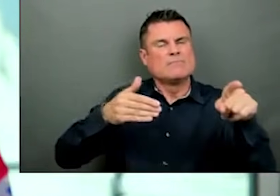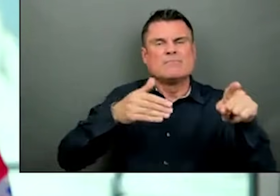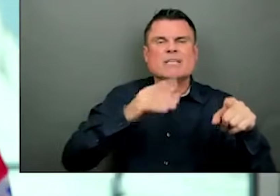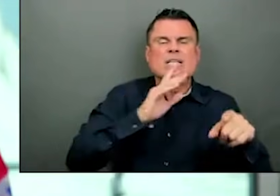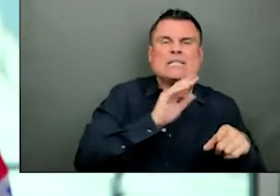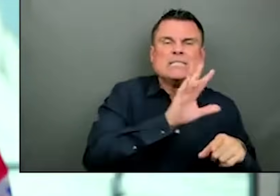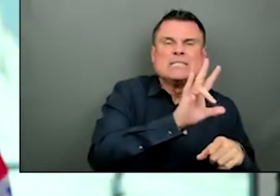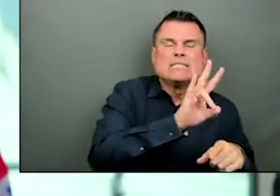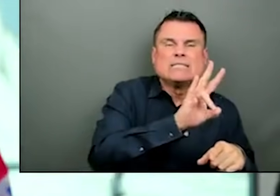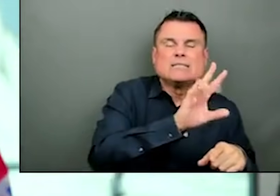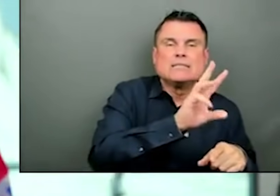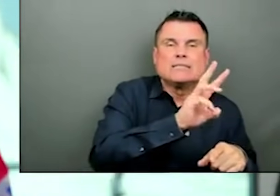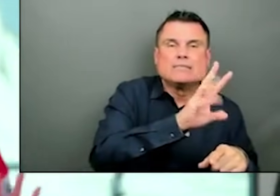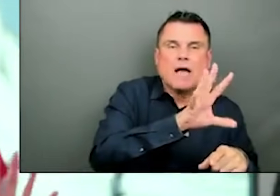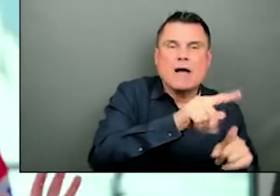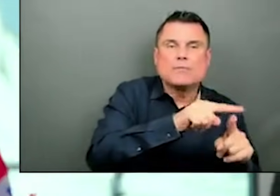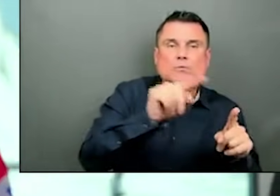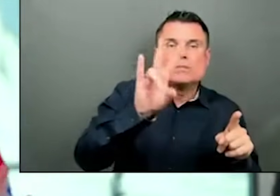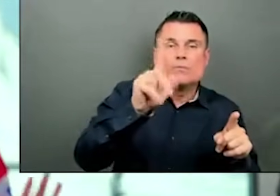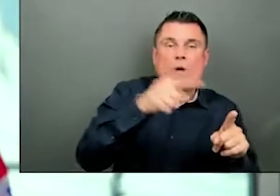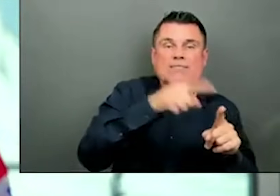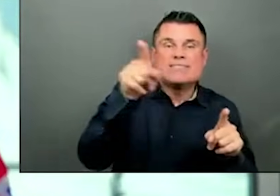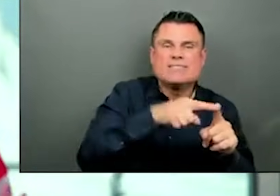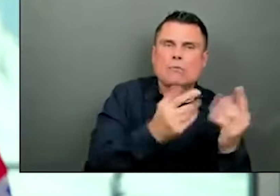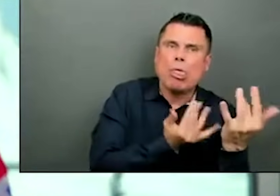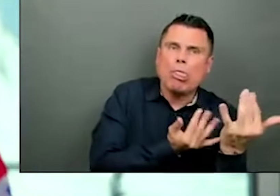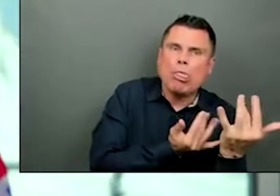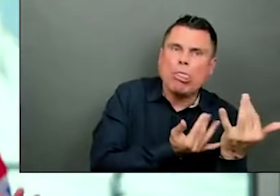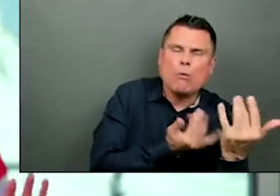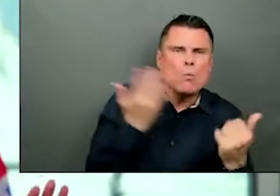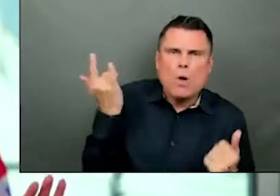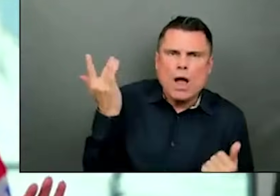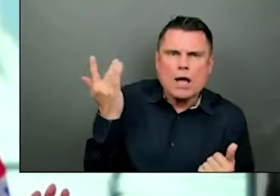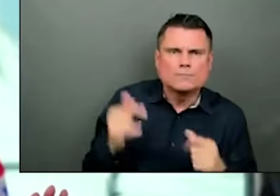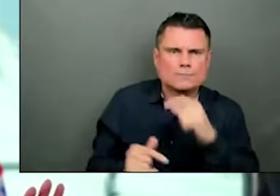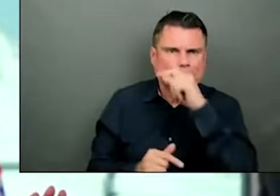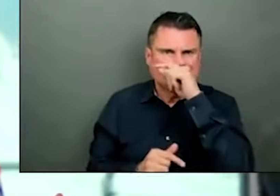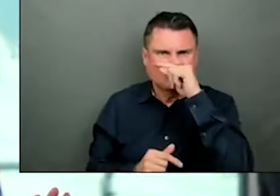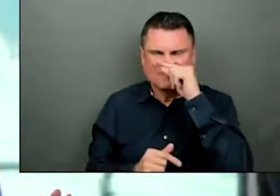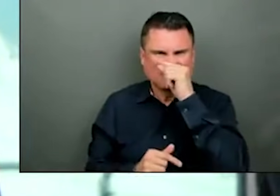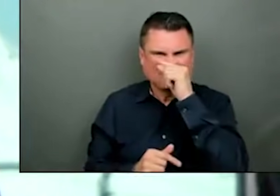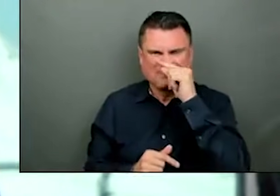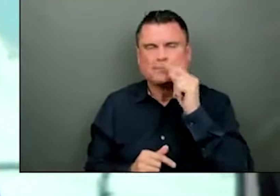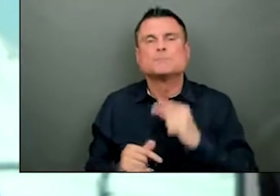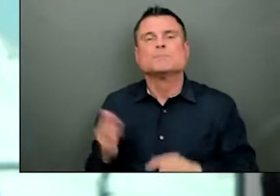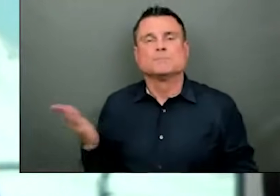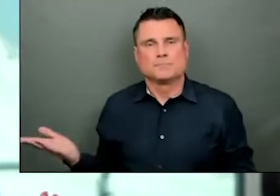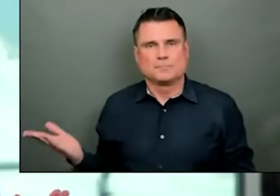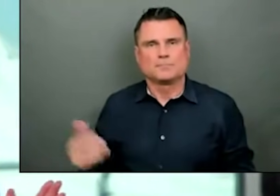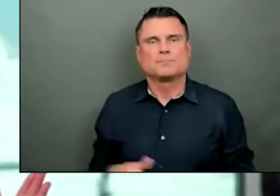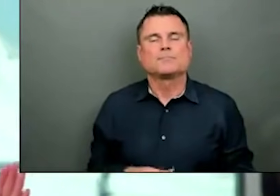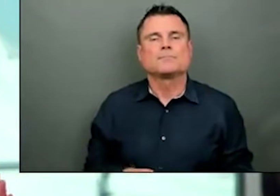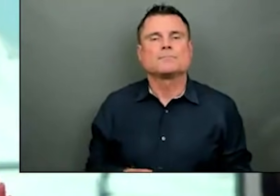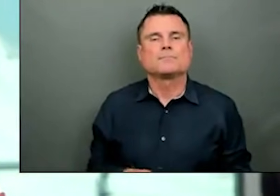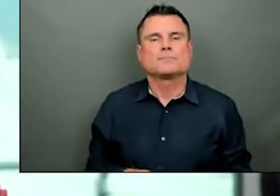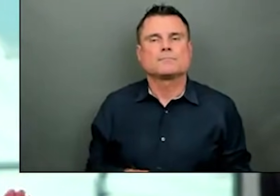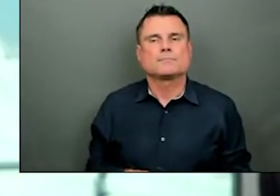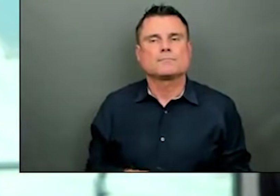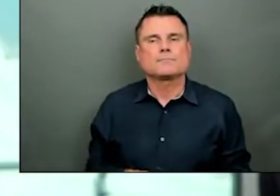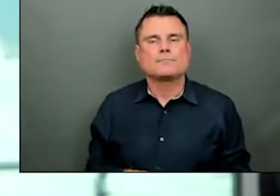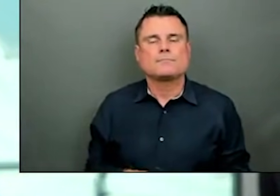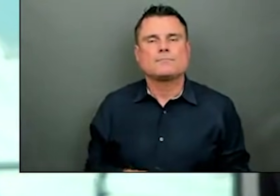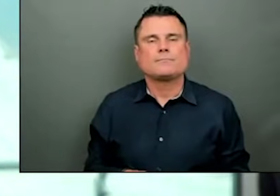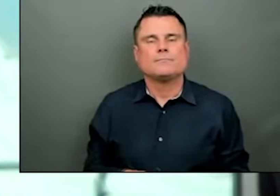know, and there's two different things that are going on there. One, as we've moved down the age groups, it has been